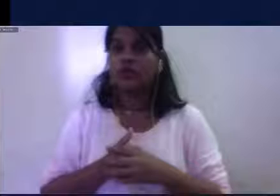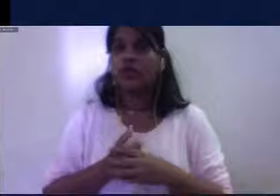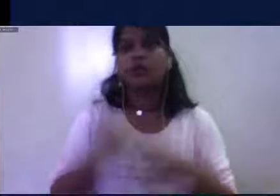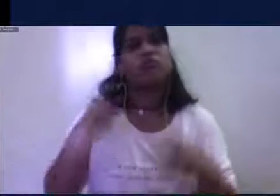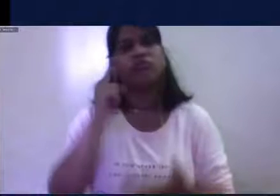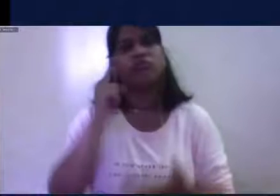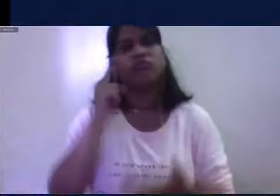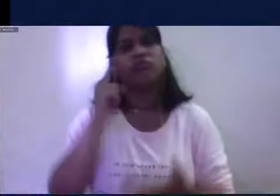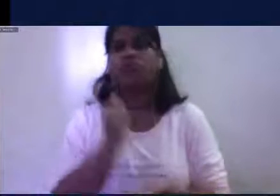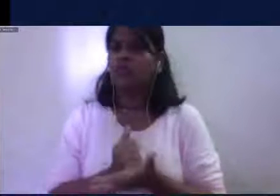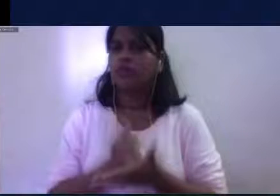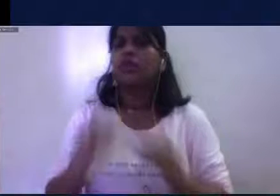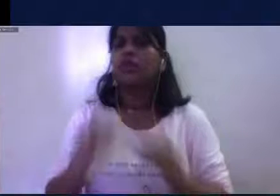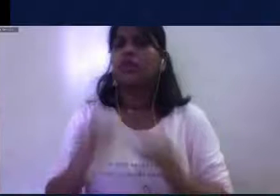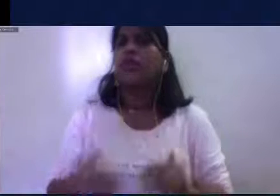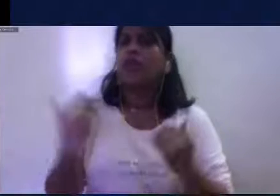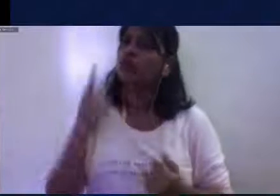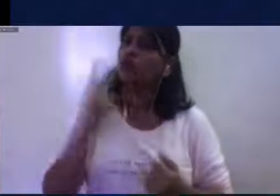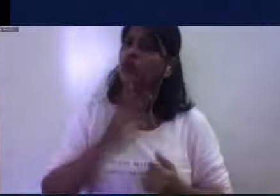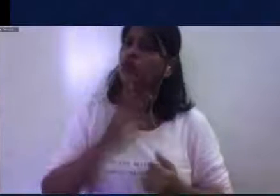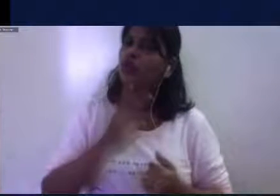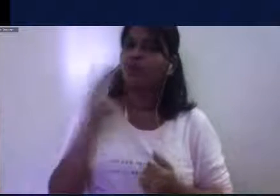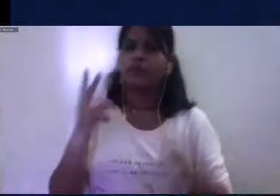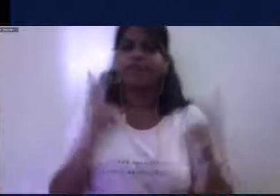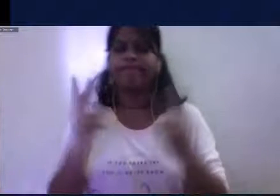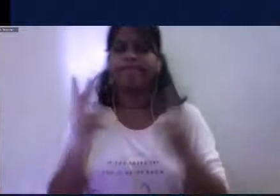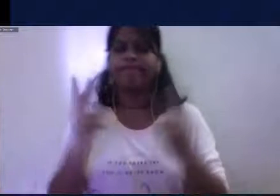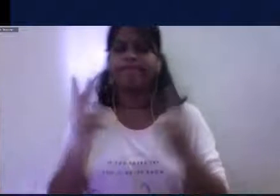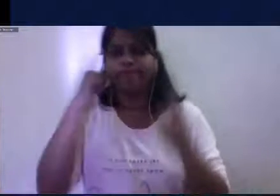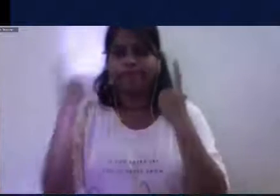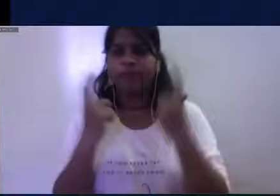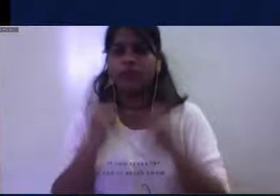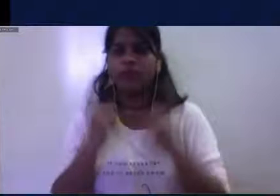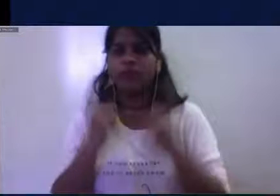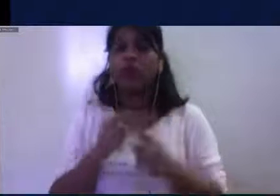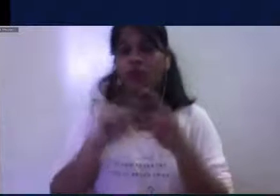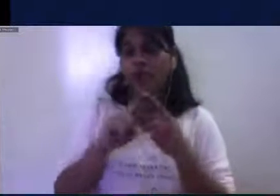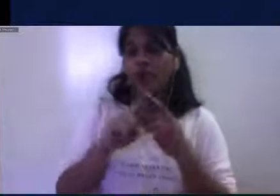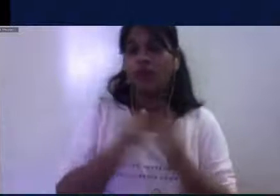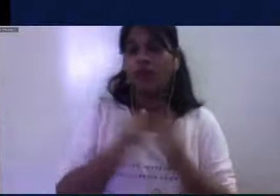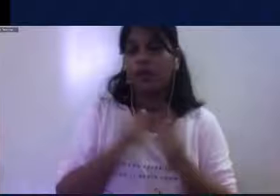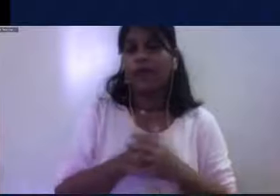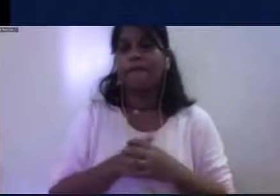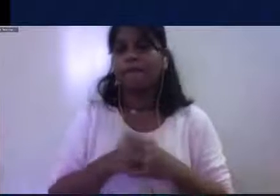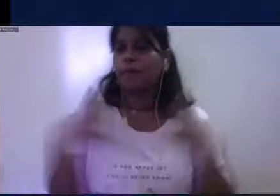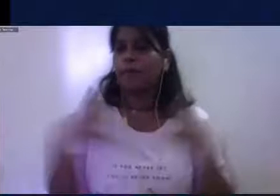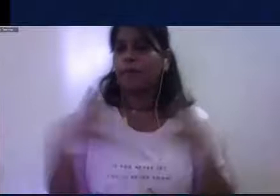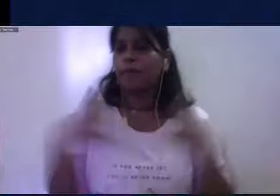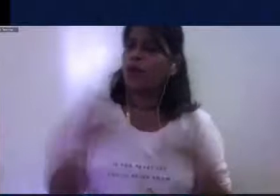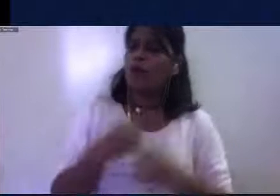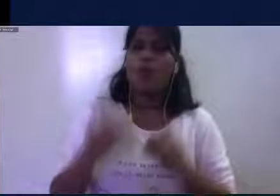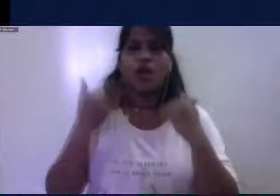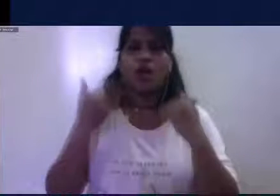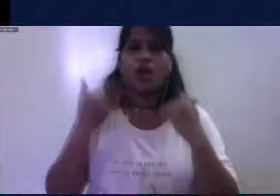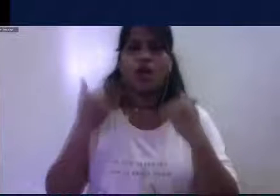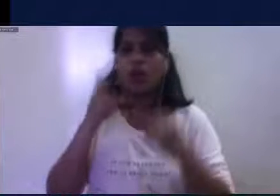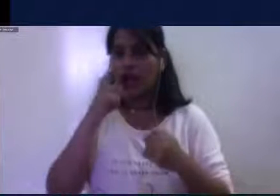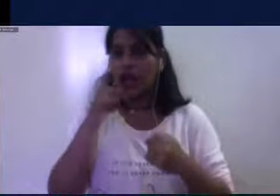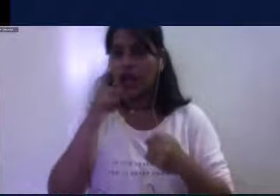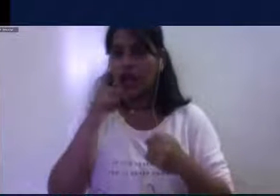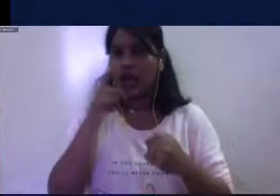decided, there were 2 lines of thought here. One was that we will go when this lady is